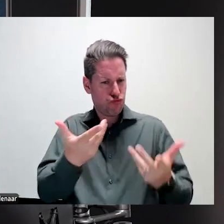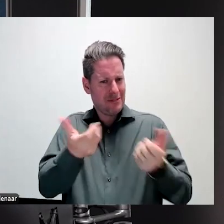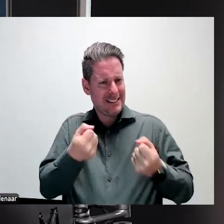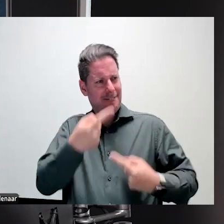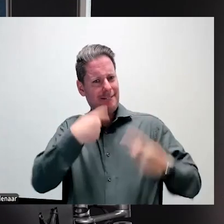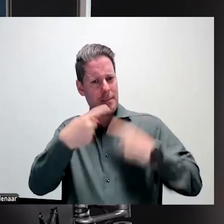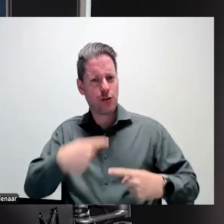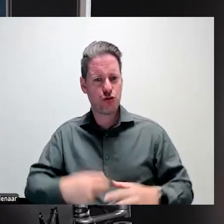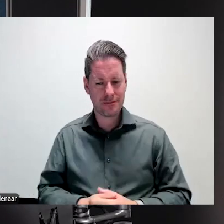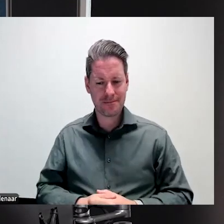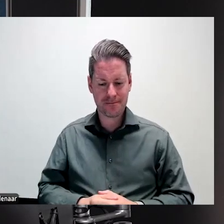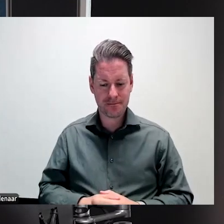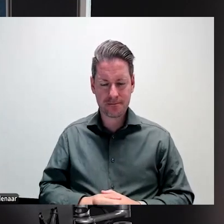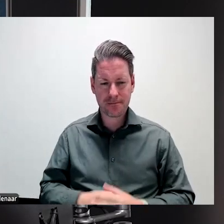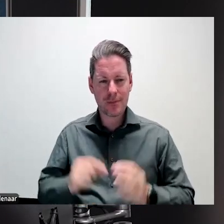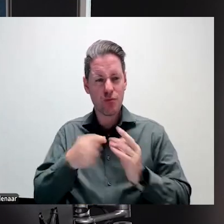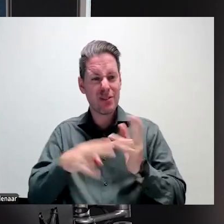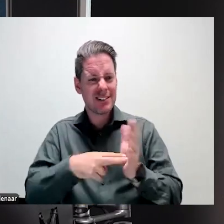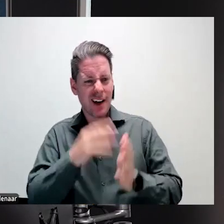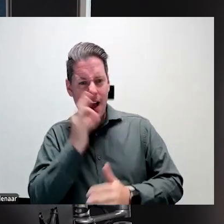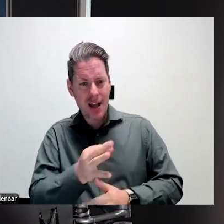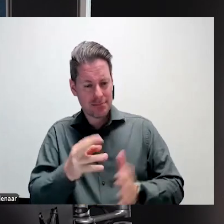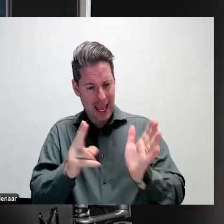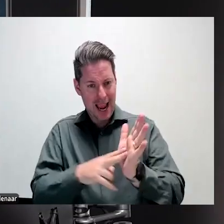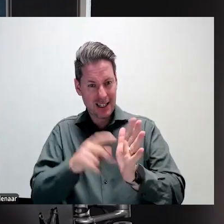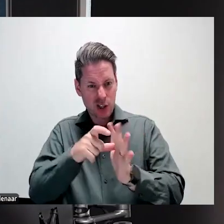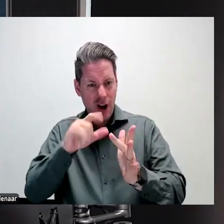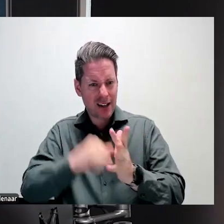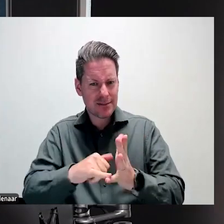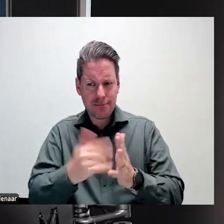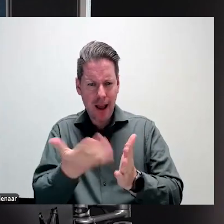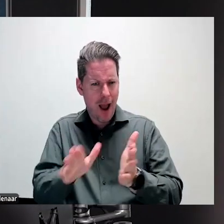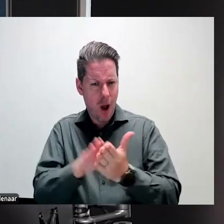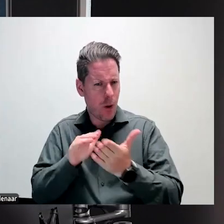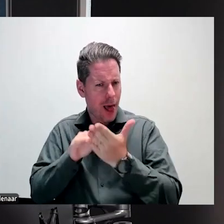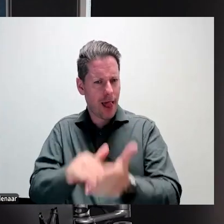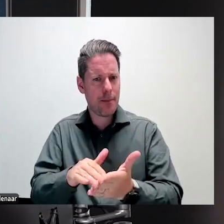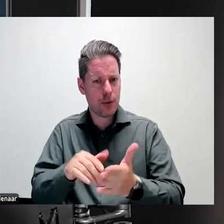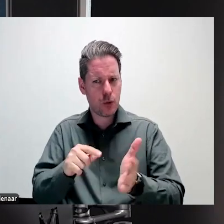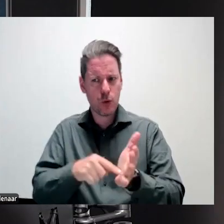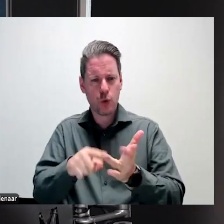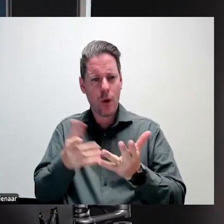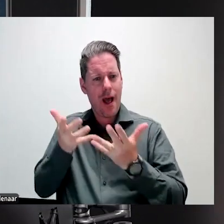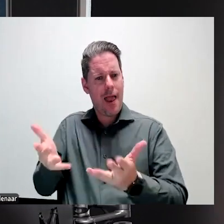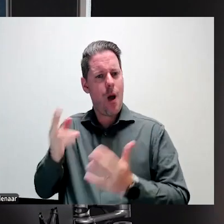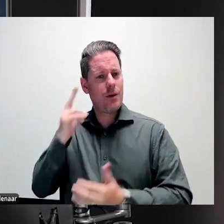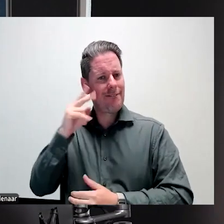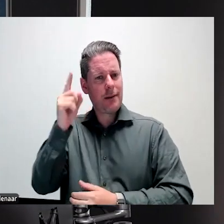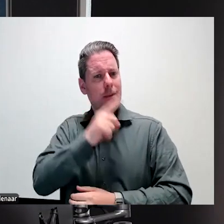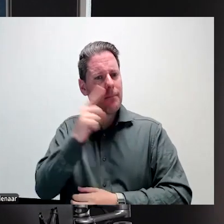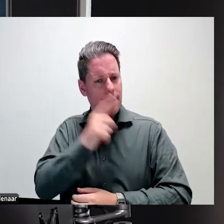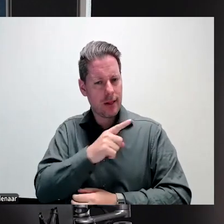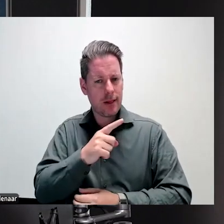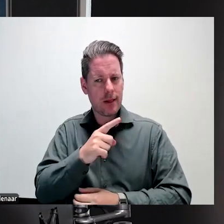the NDIS helping, for example, to enable deaf people to be able to communicate